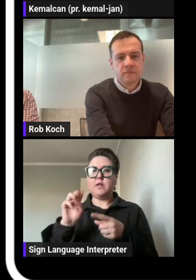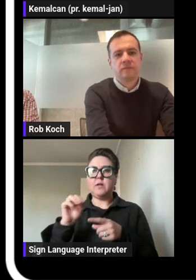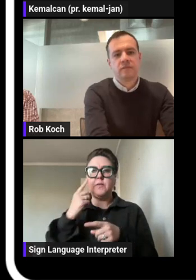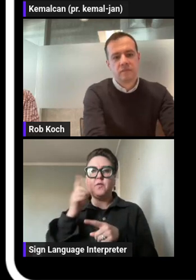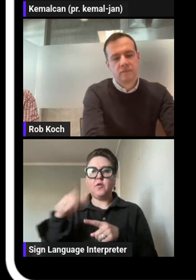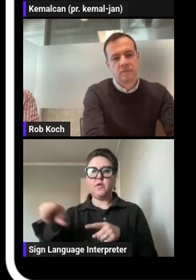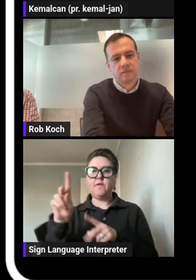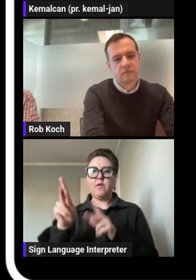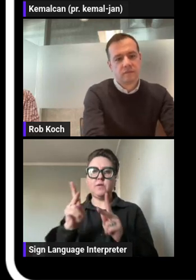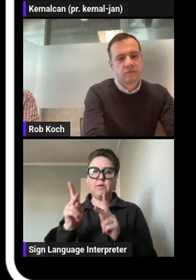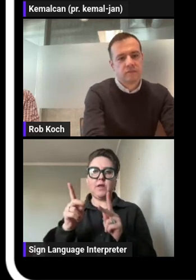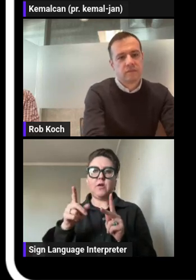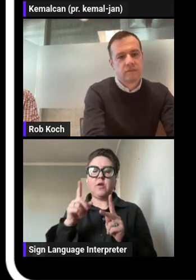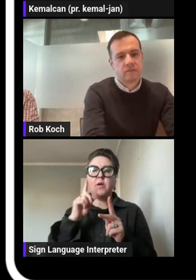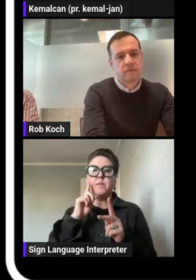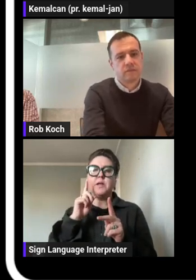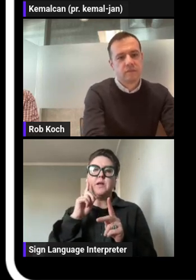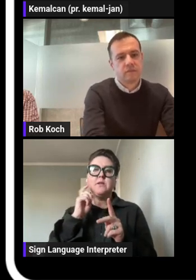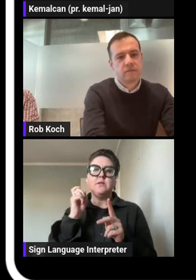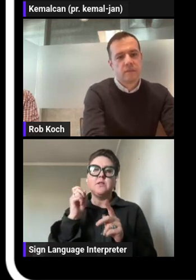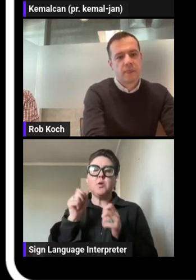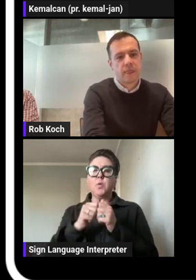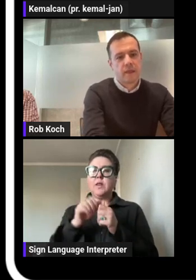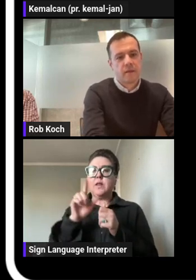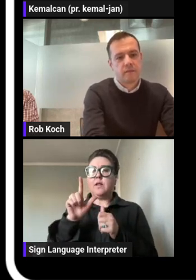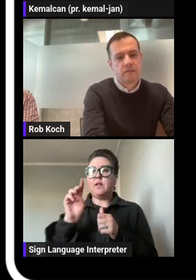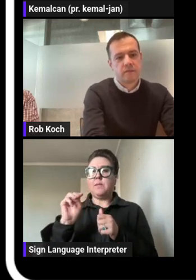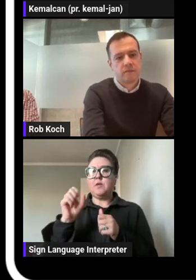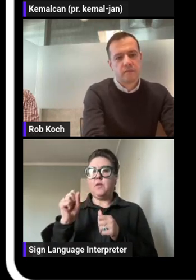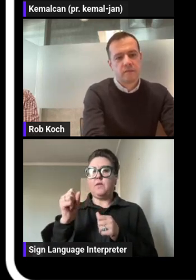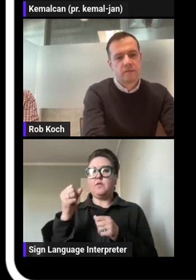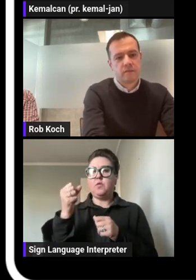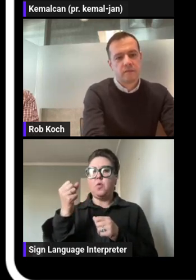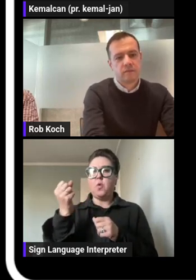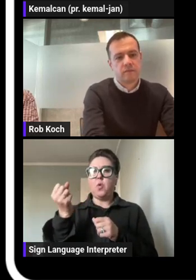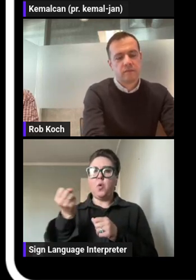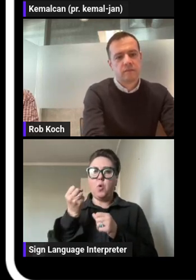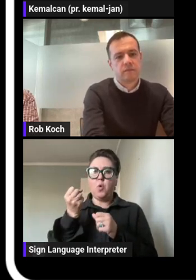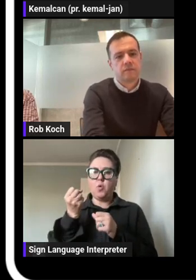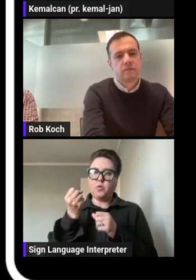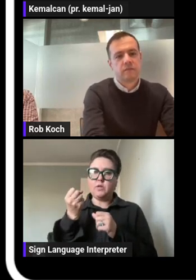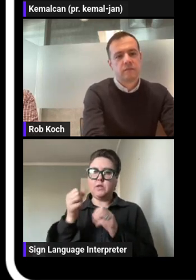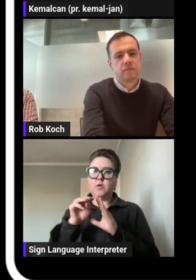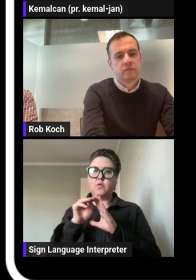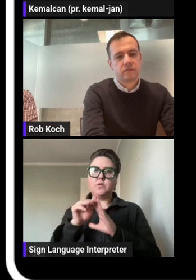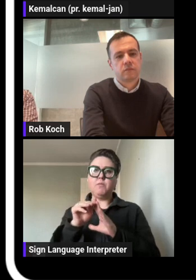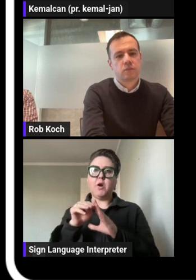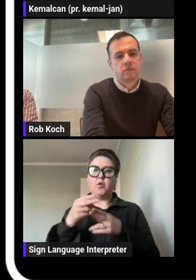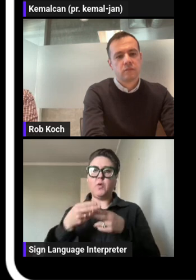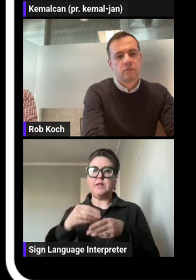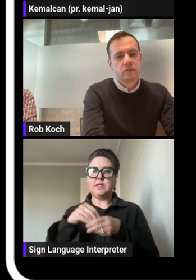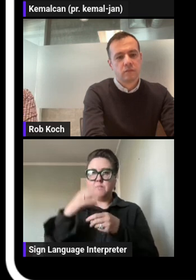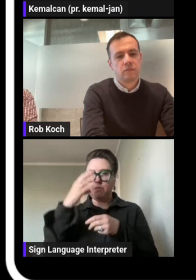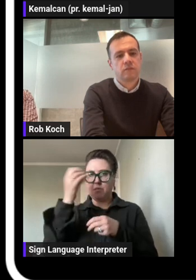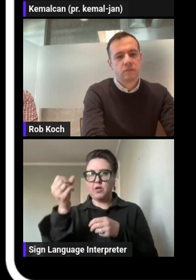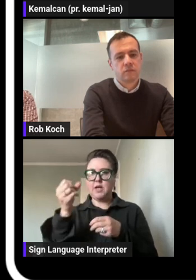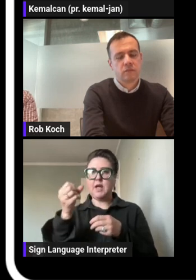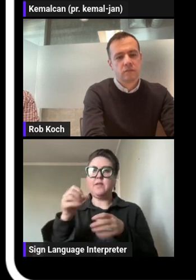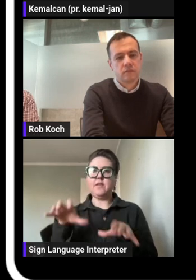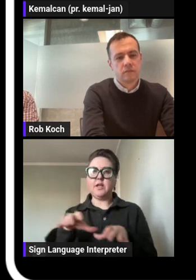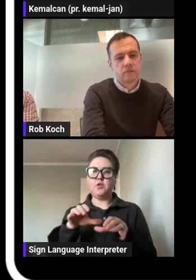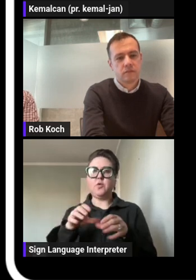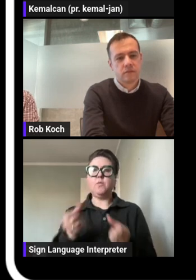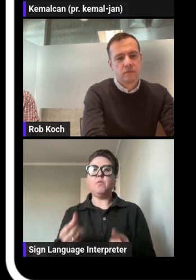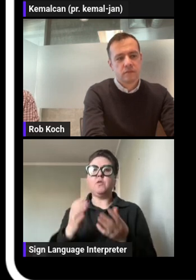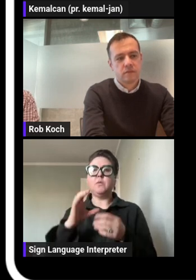because the trick with LLMs is that we have to hold the model weights in memory, right? And then they do multiple epochs. And so